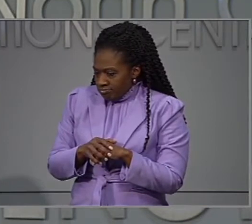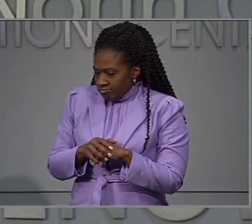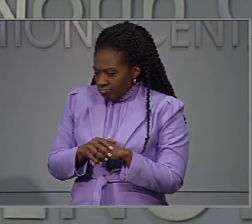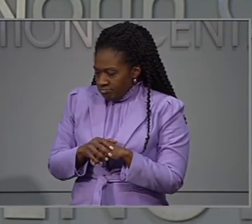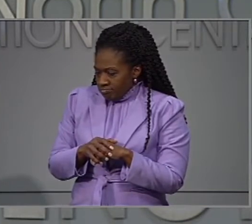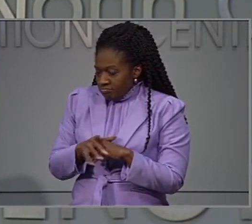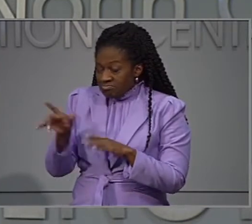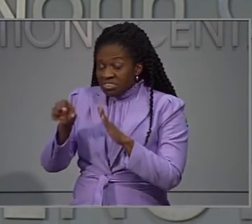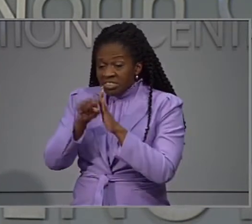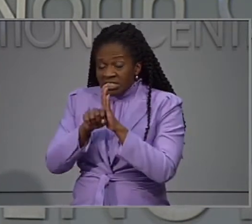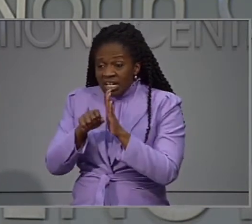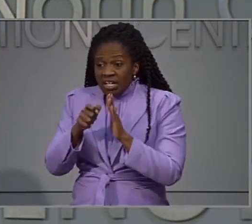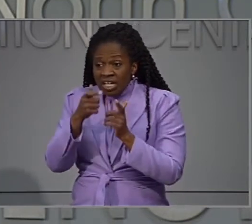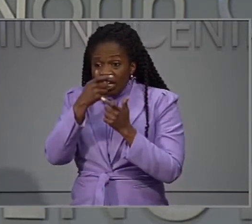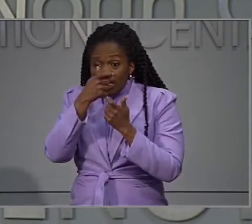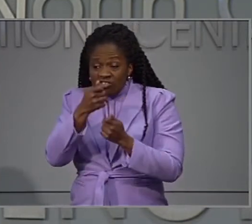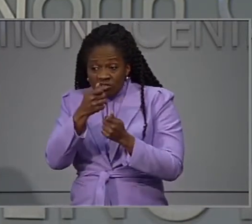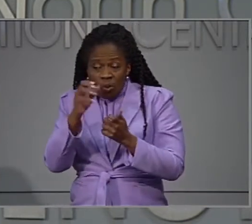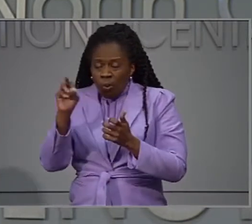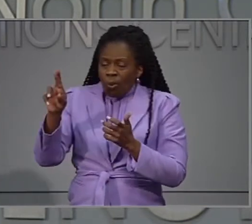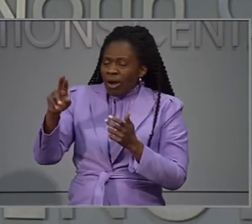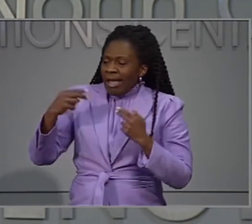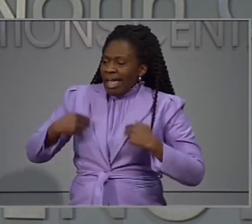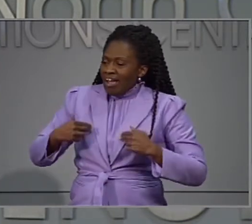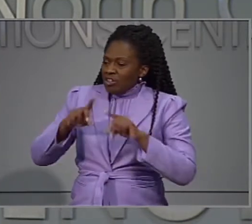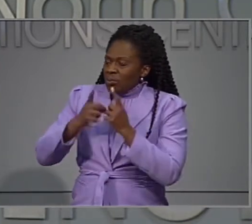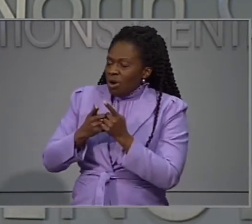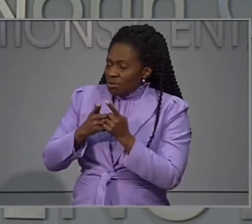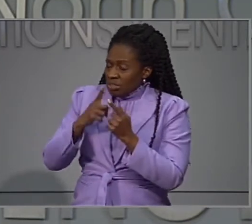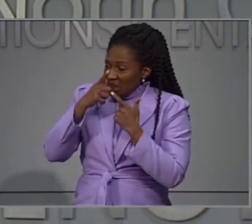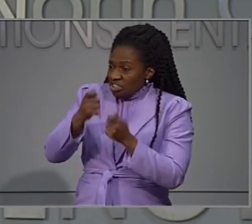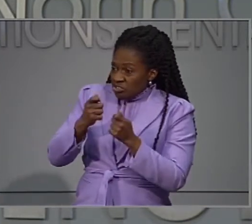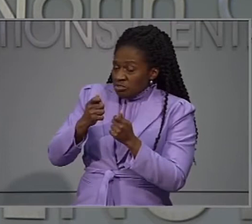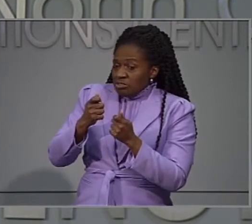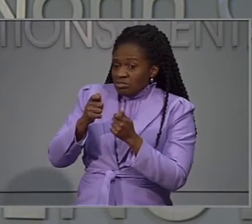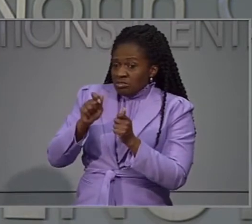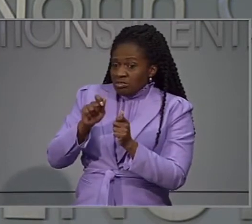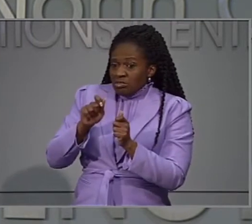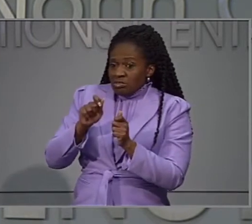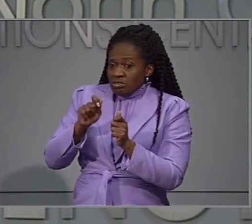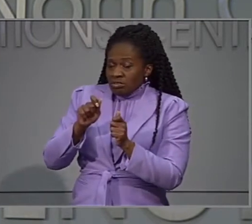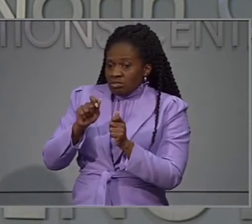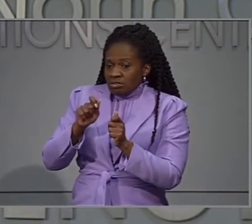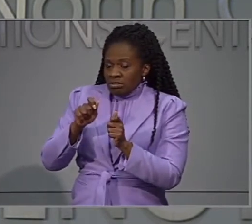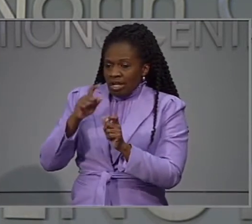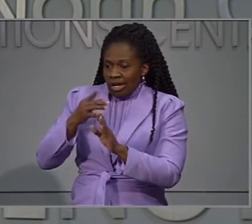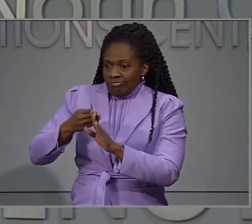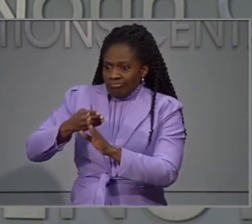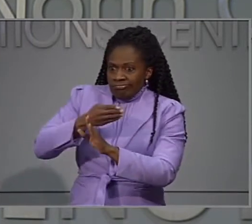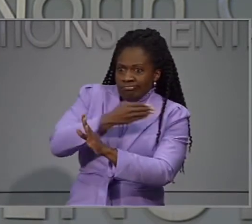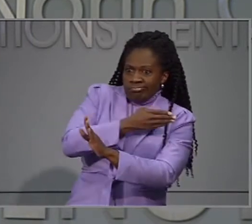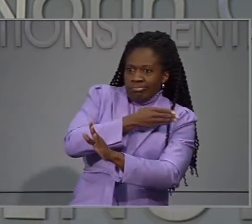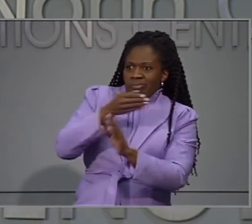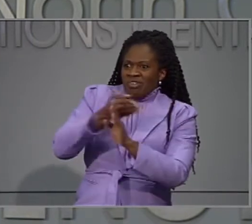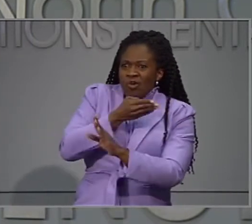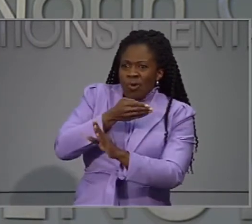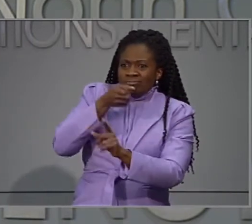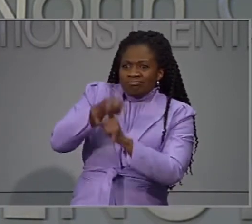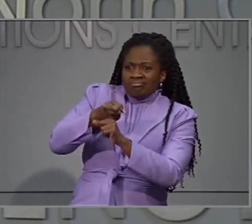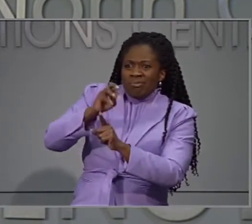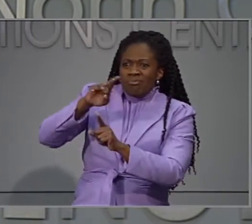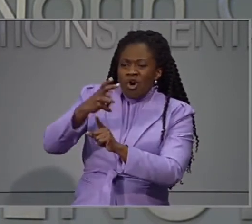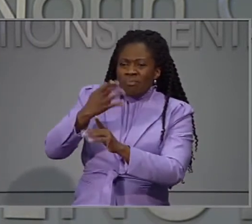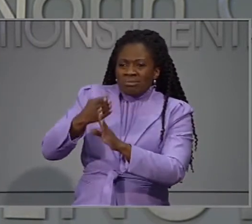either is the health department interested in or going to test people that exhibited symptoms before March, as far back as late December, January, because of the